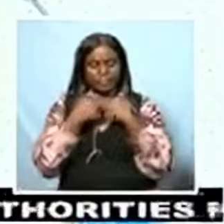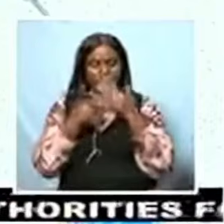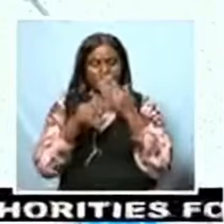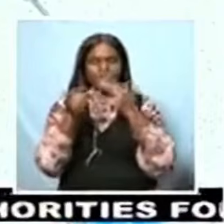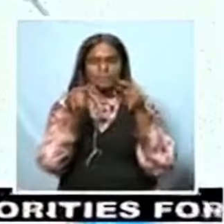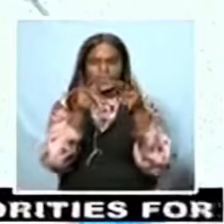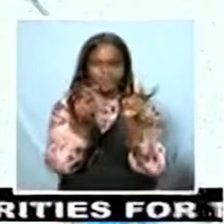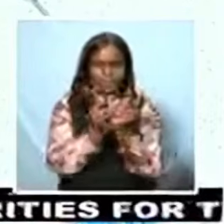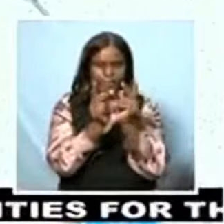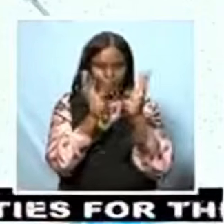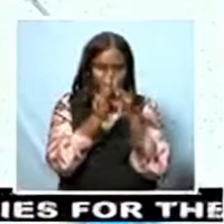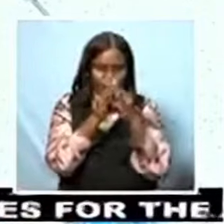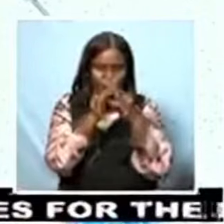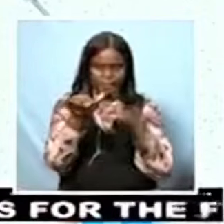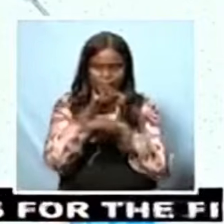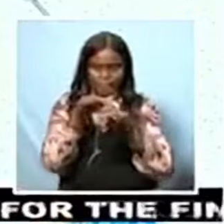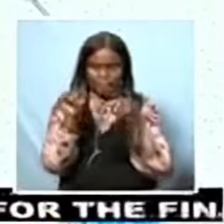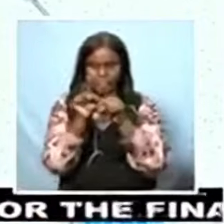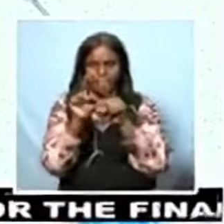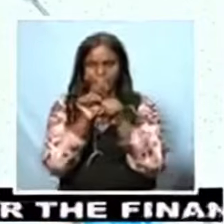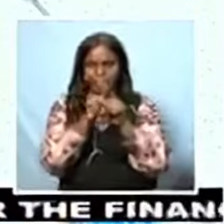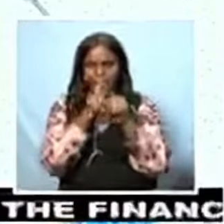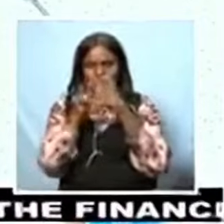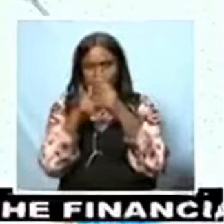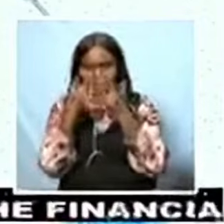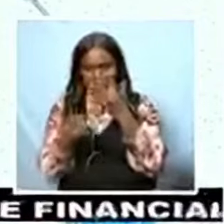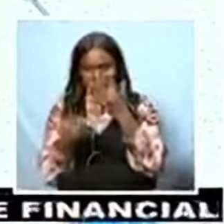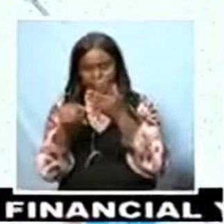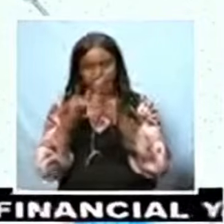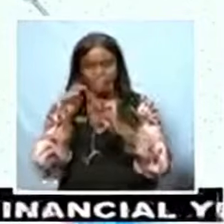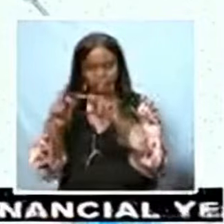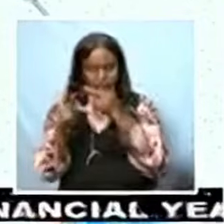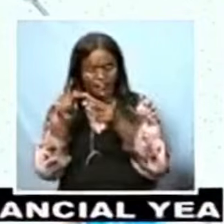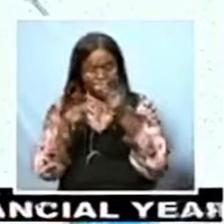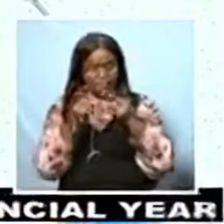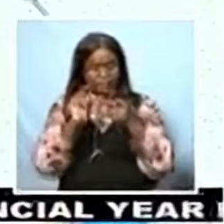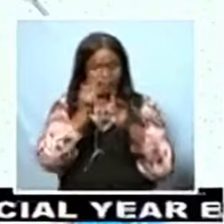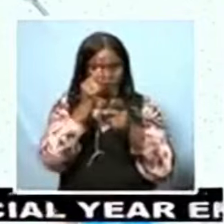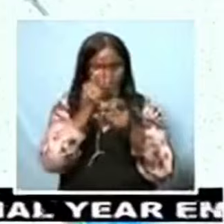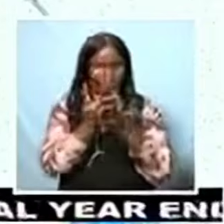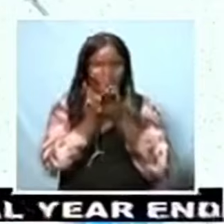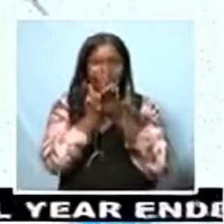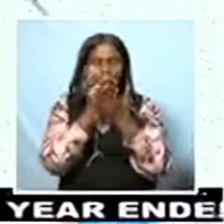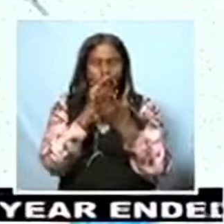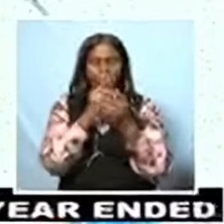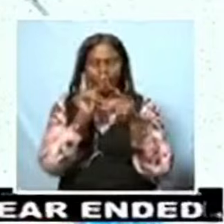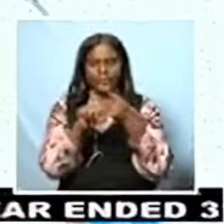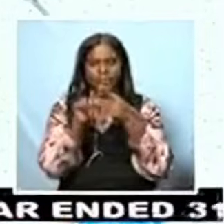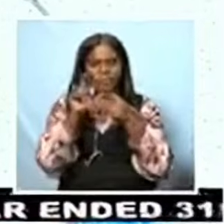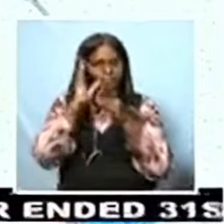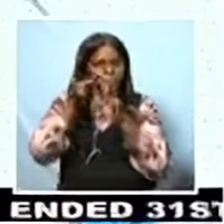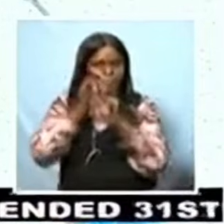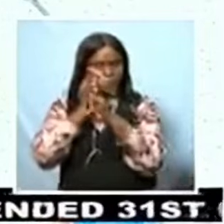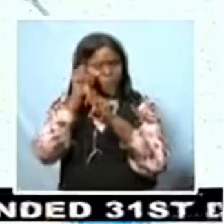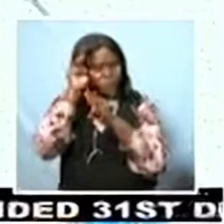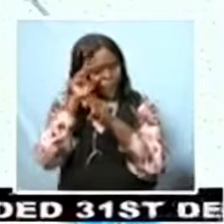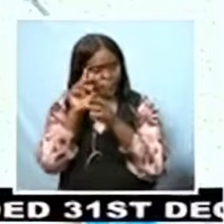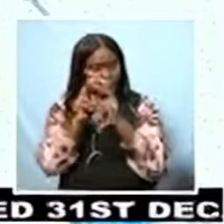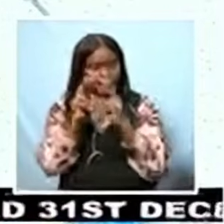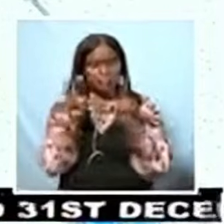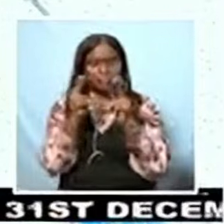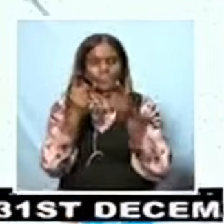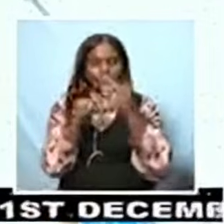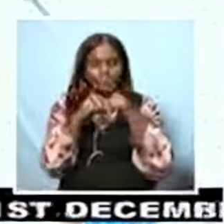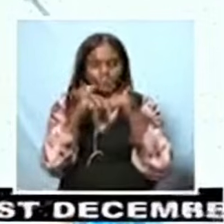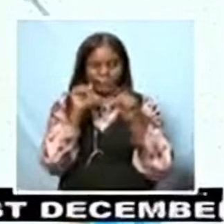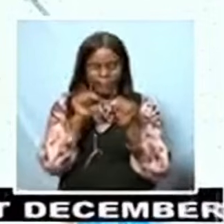meeting over the sale. So we have started the process. The first phase we are submitting through the ministry so that we